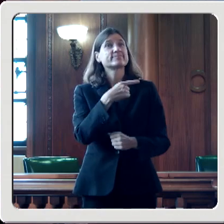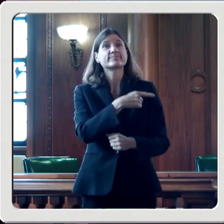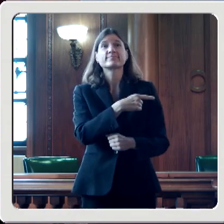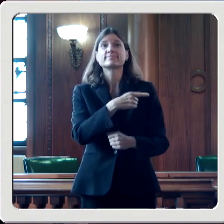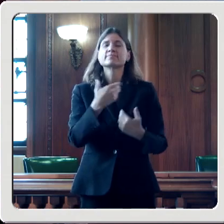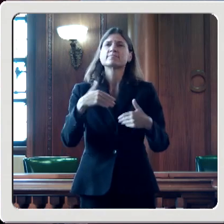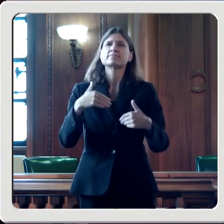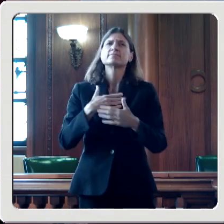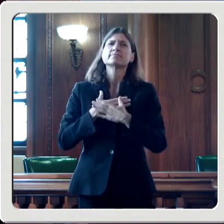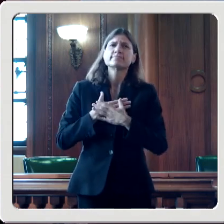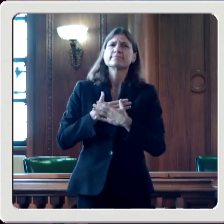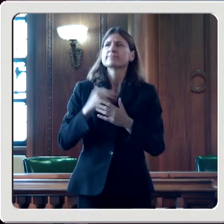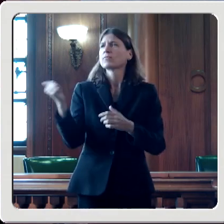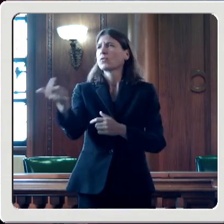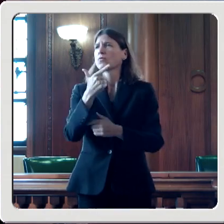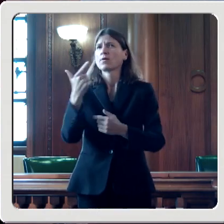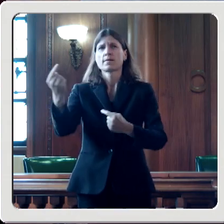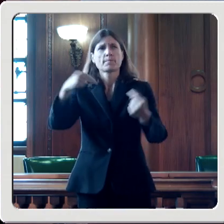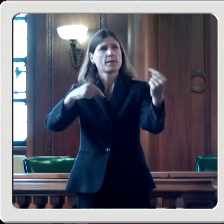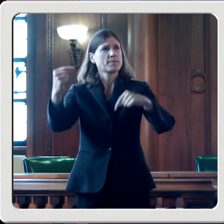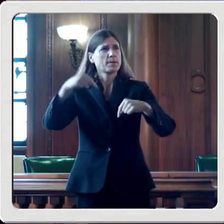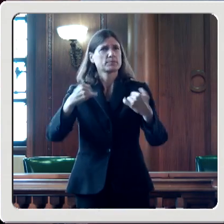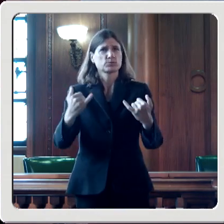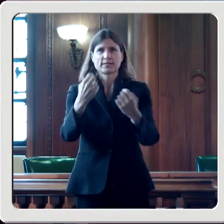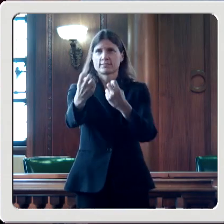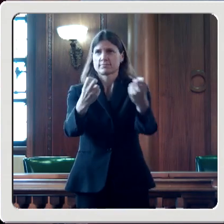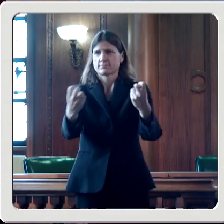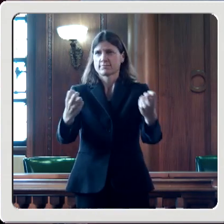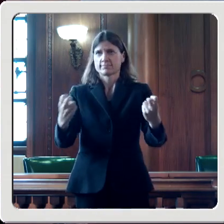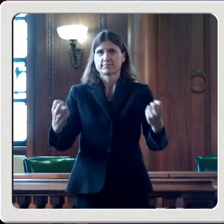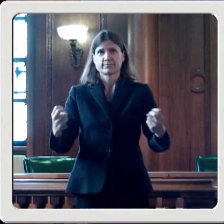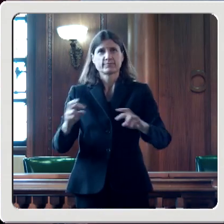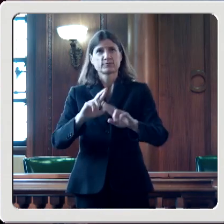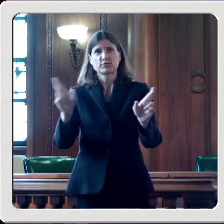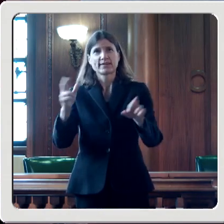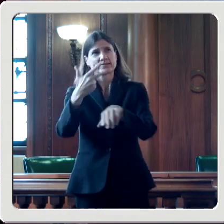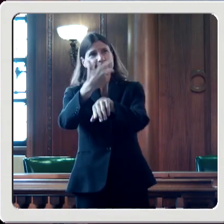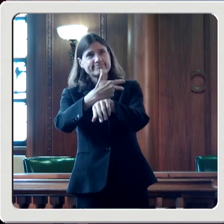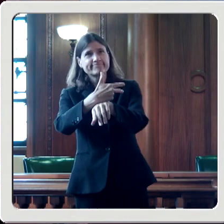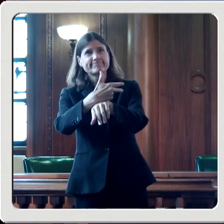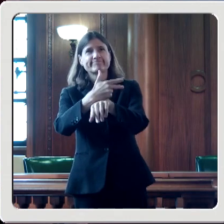appreciate that. Let me go right into the